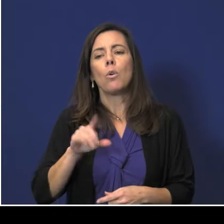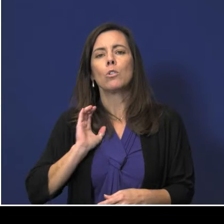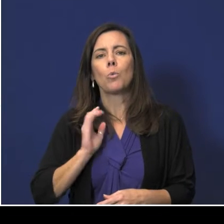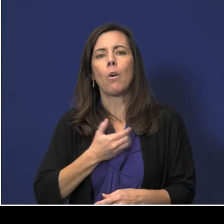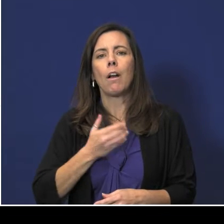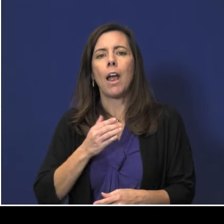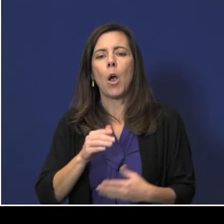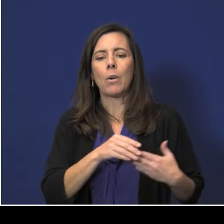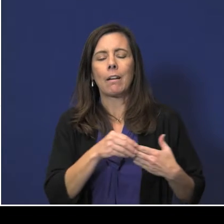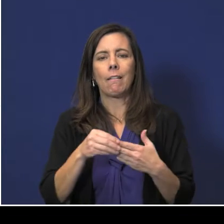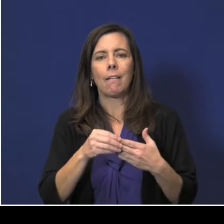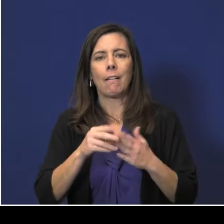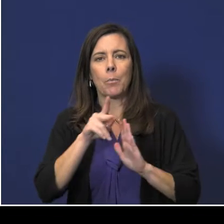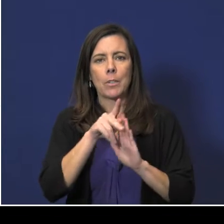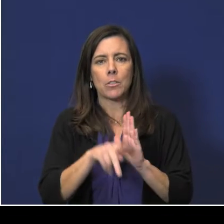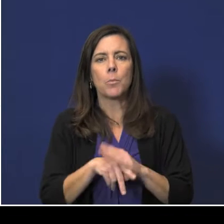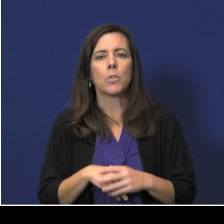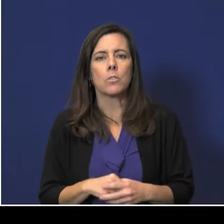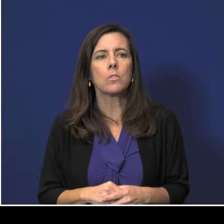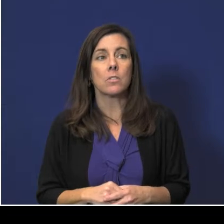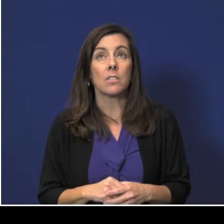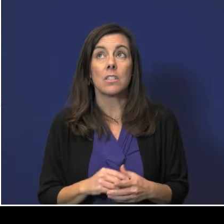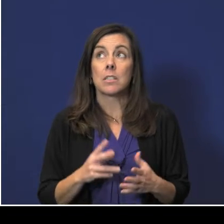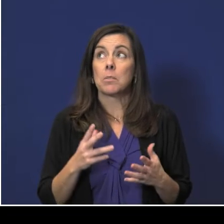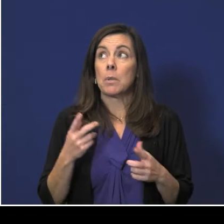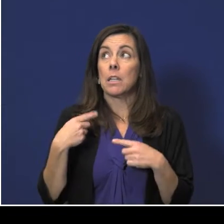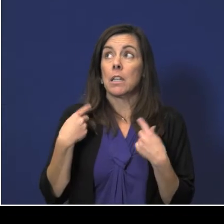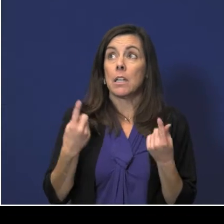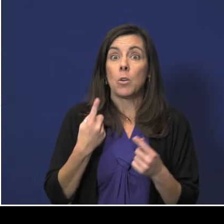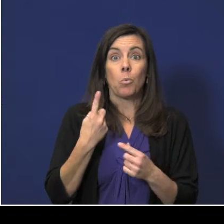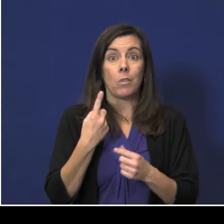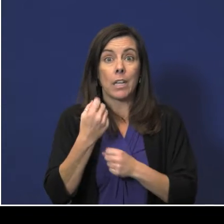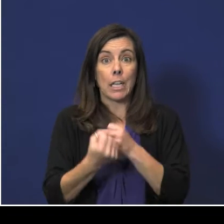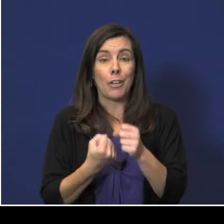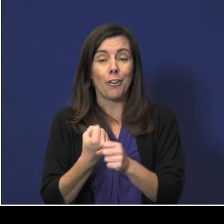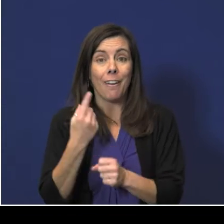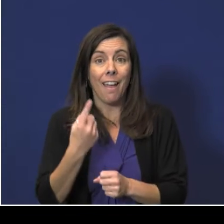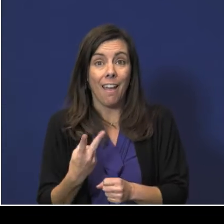process for close to a year and a half, as Dan has mentioned.